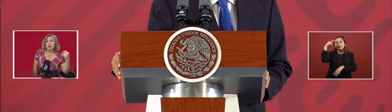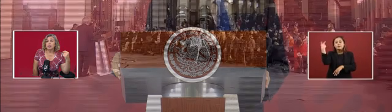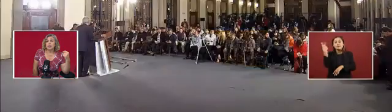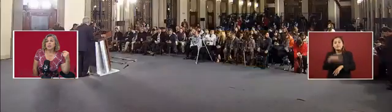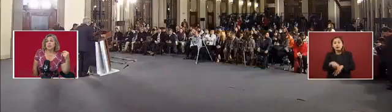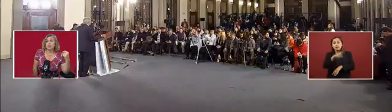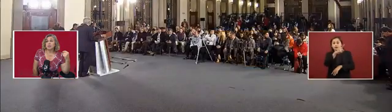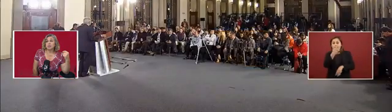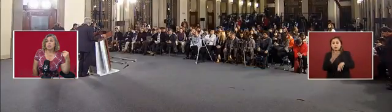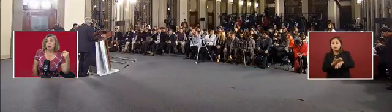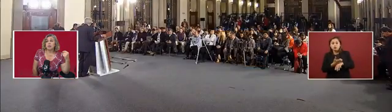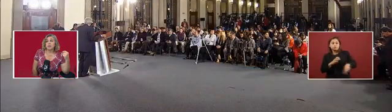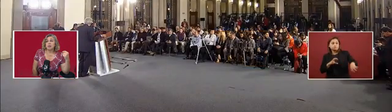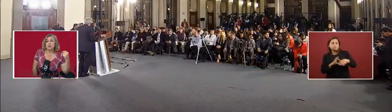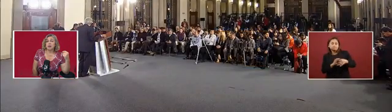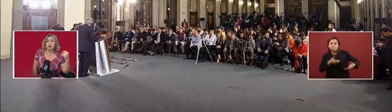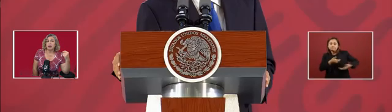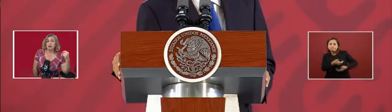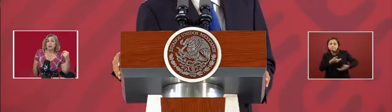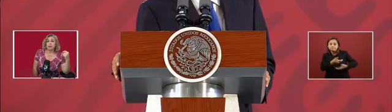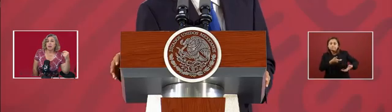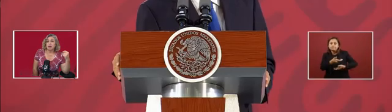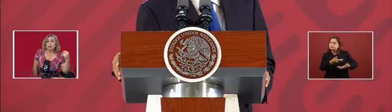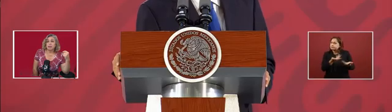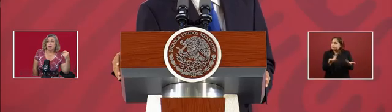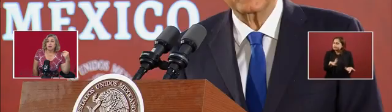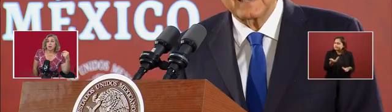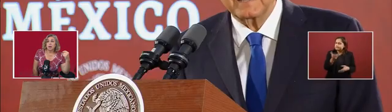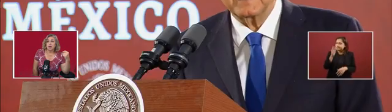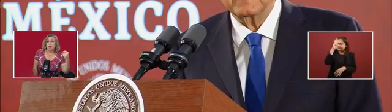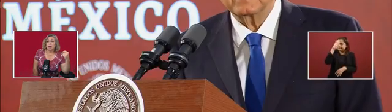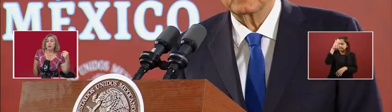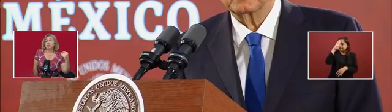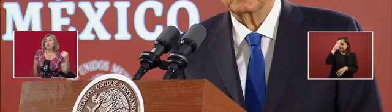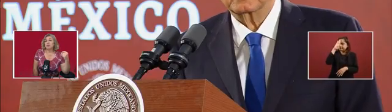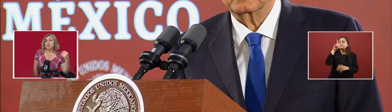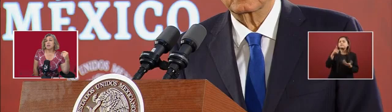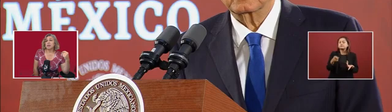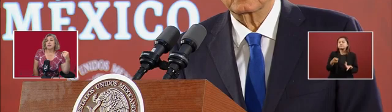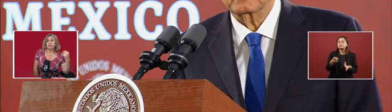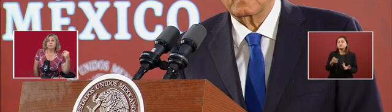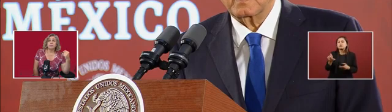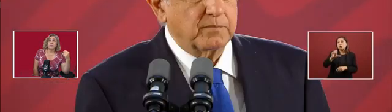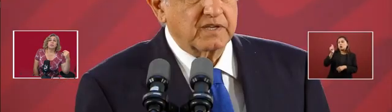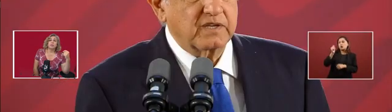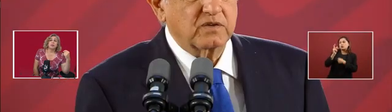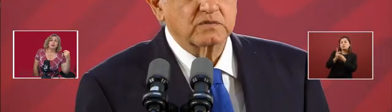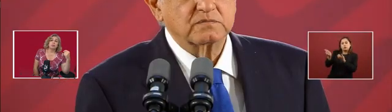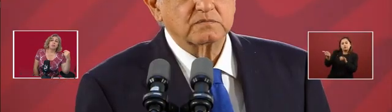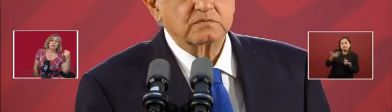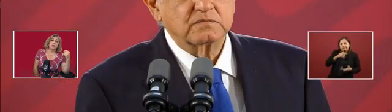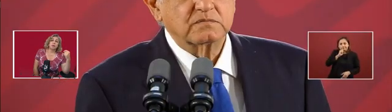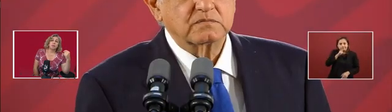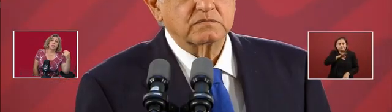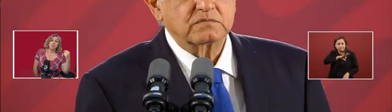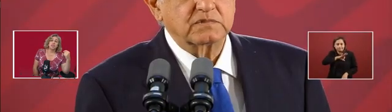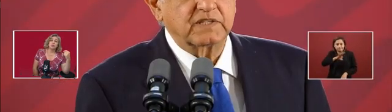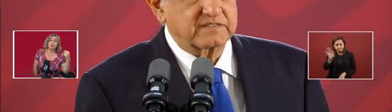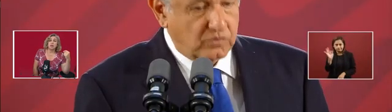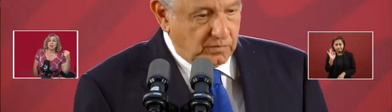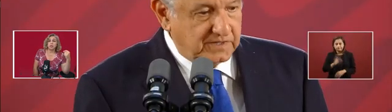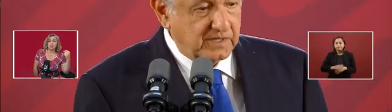course. nosotros no podemos, So we cannot descalificar a de- nadie, disqualify anybody por anticipado.